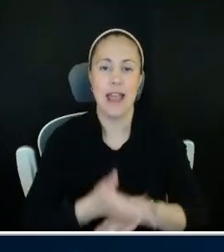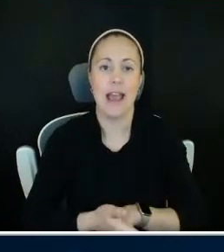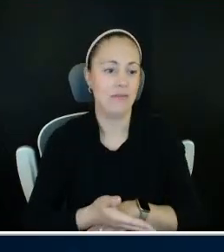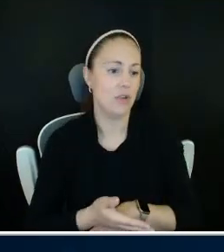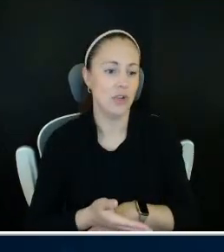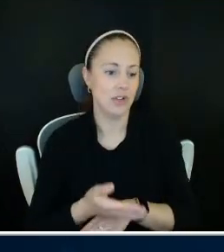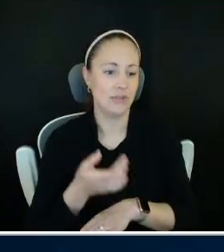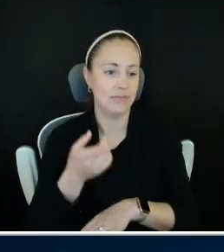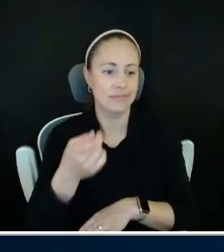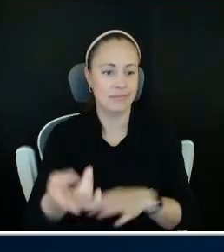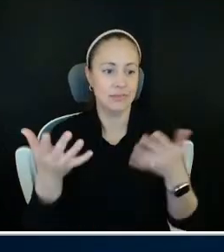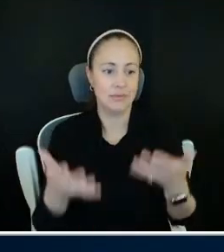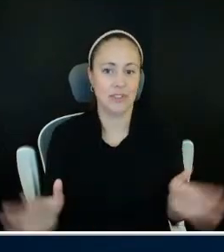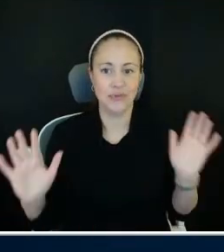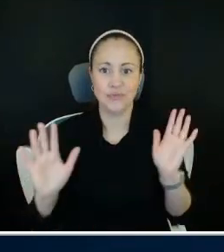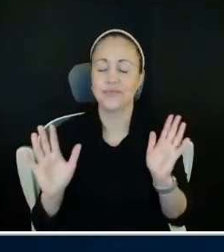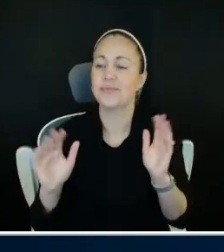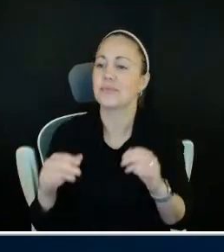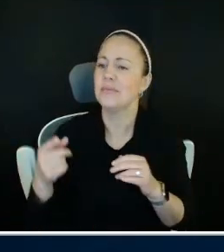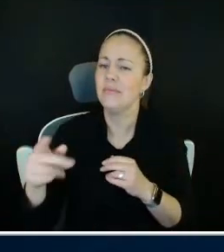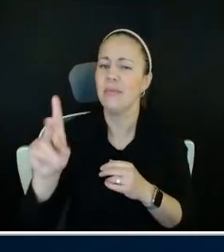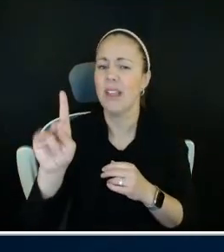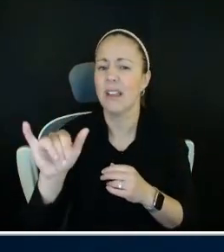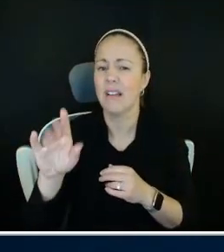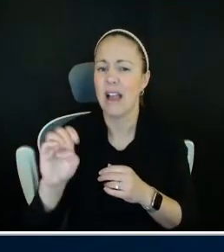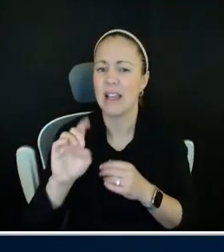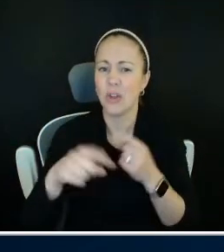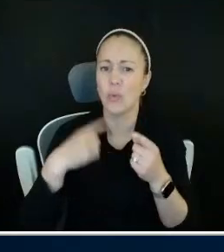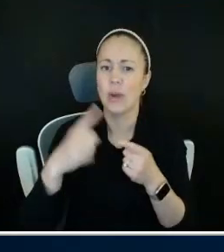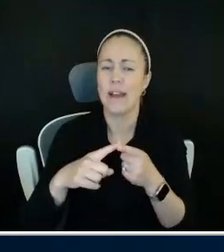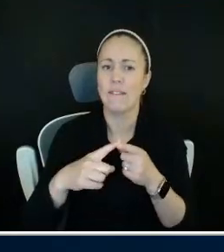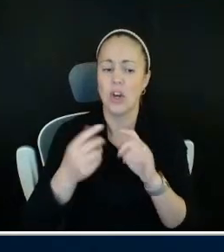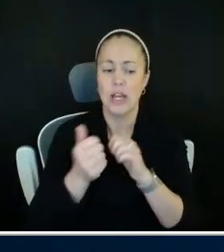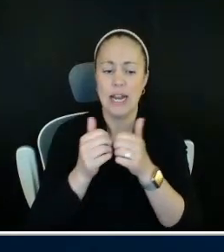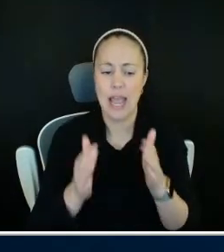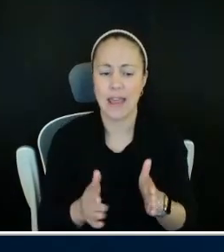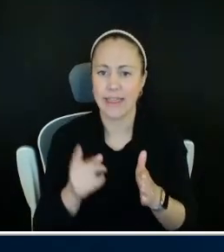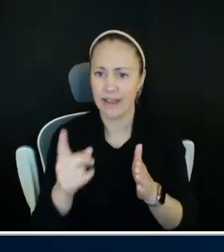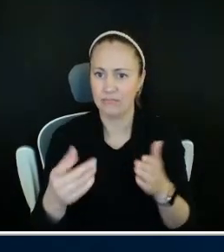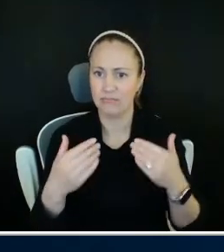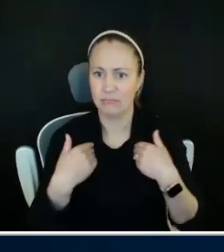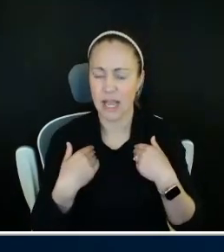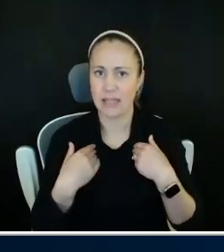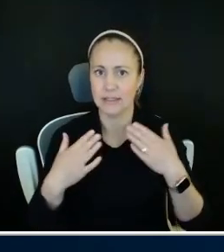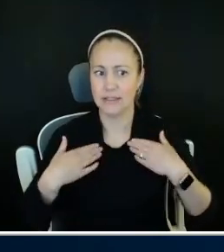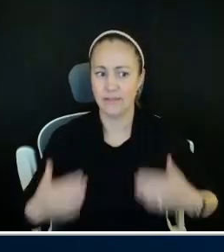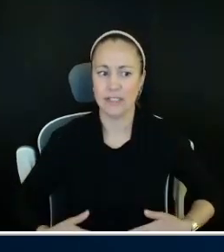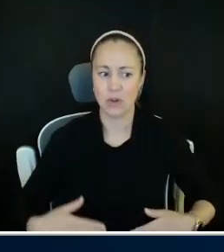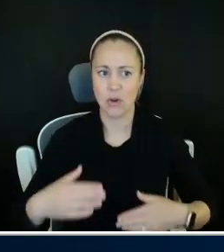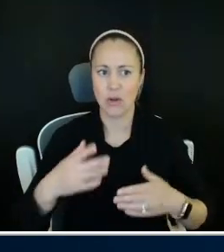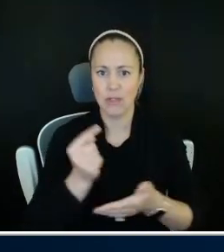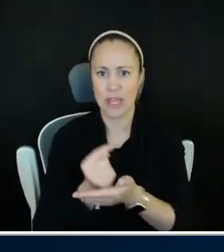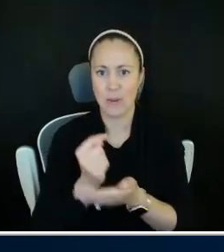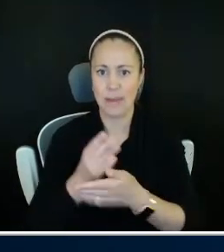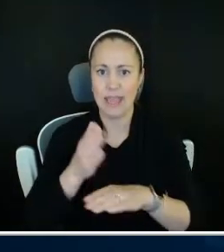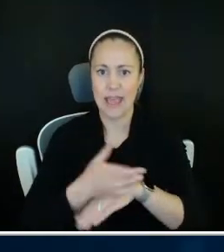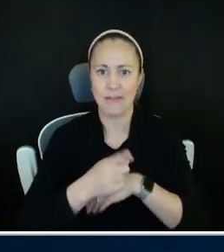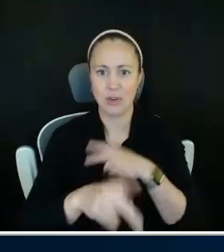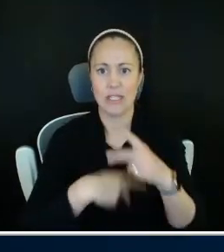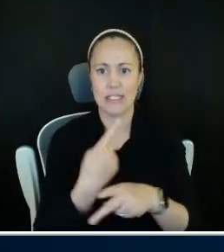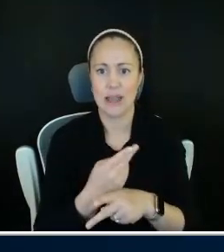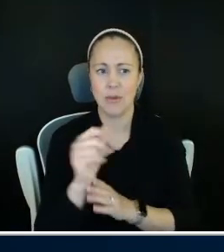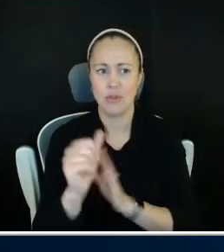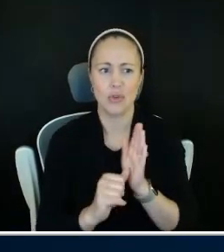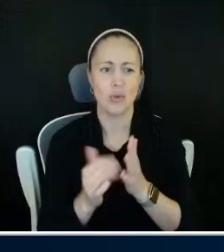I want to bring Kyle in. Kyle, when an athlete like Lael comes into physical therapy after this type of surgery, what are those very